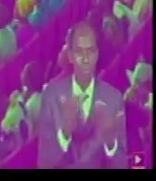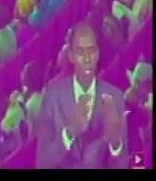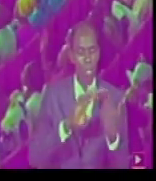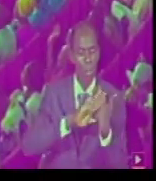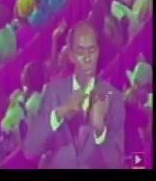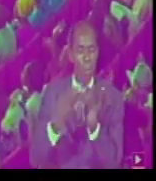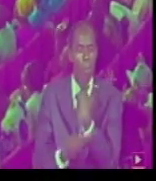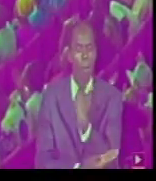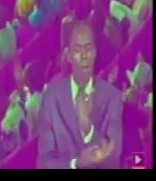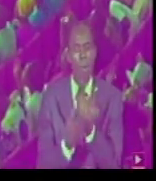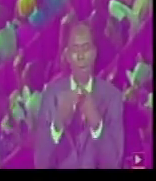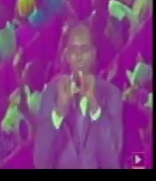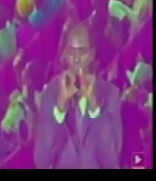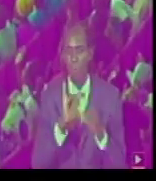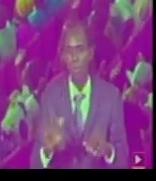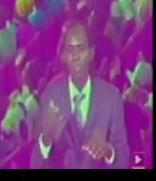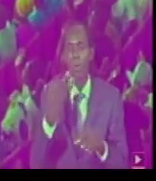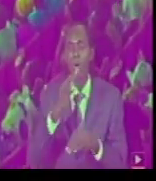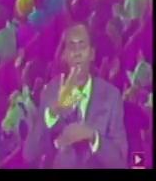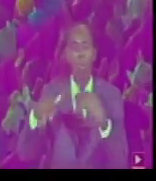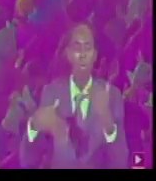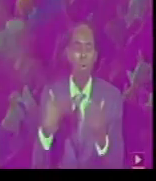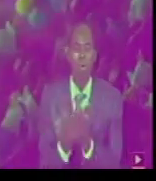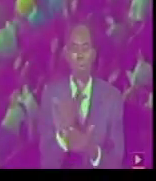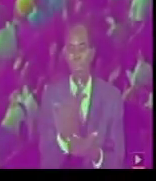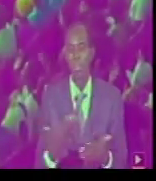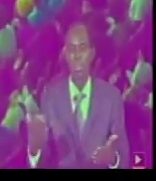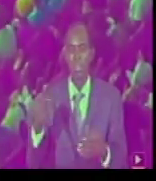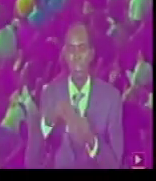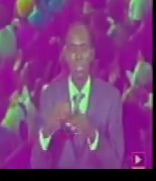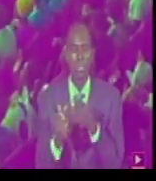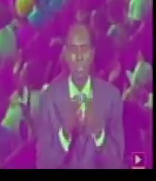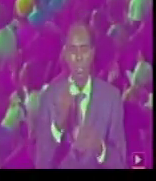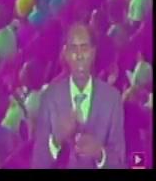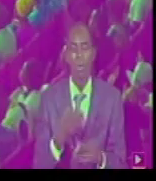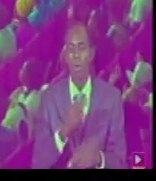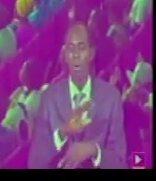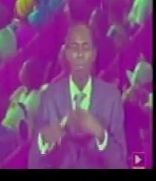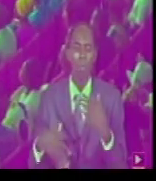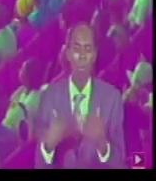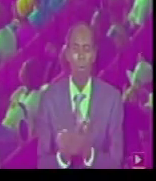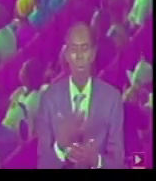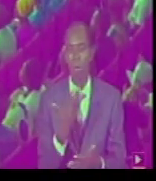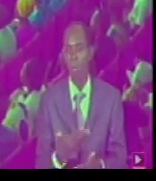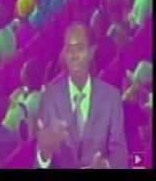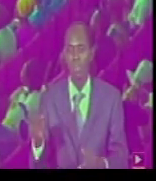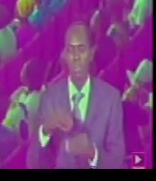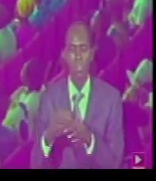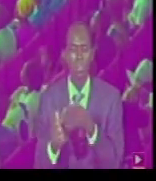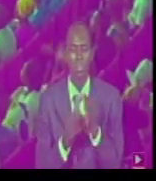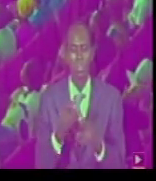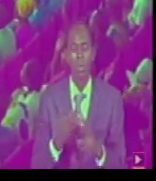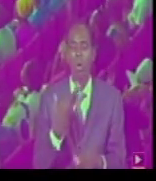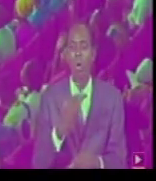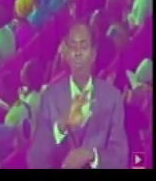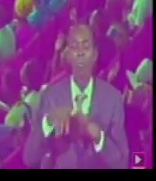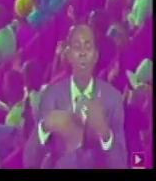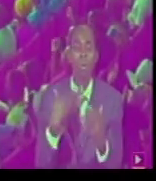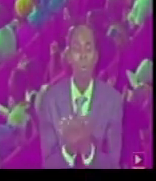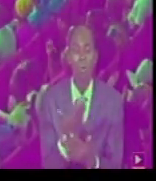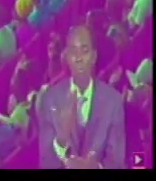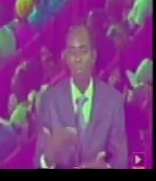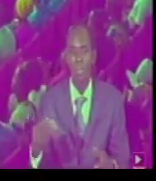blessings of all things. Of all things. I said of all things.